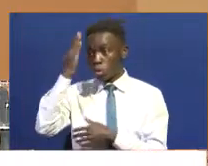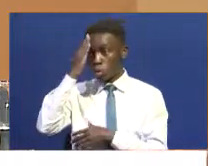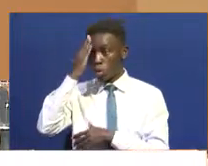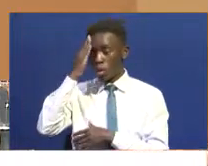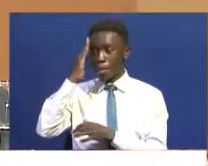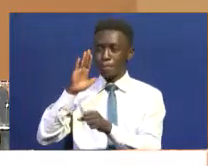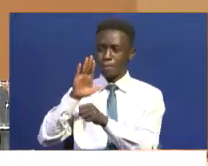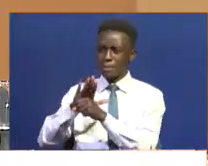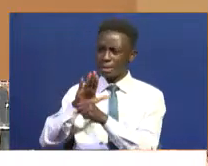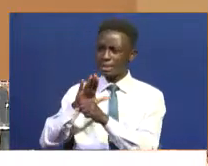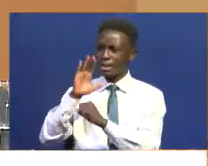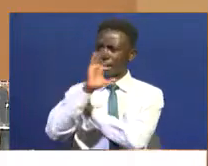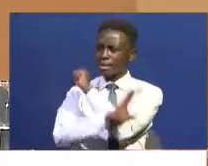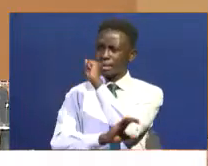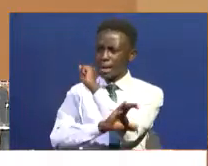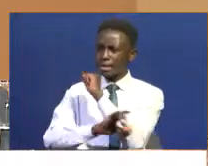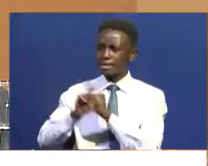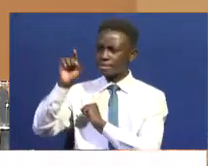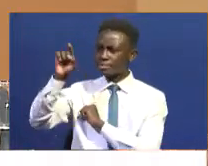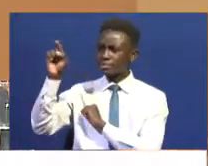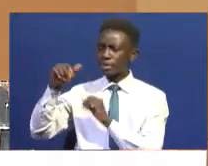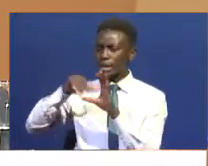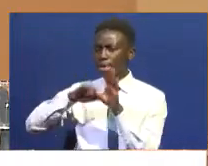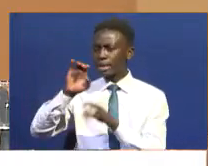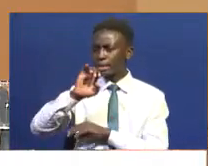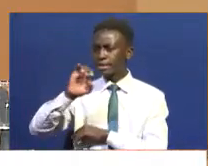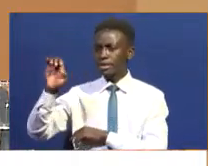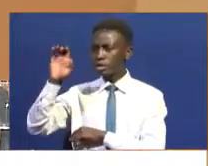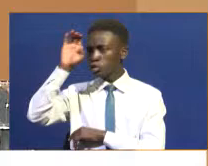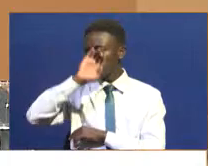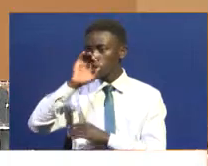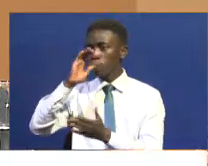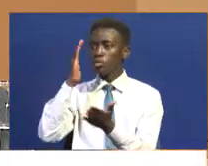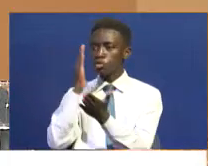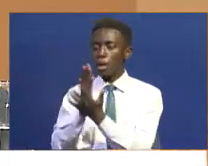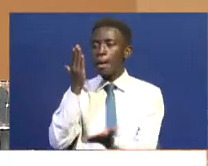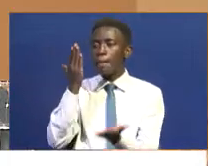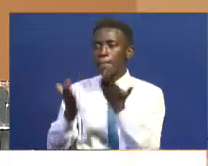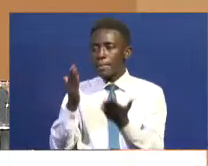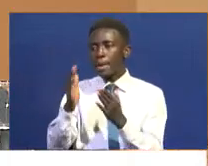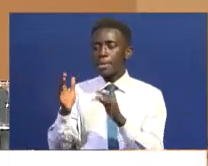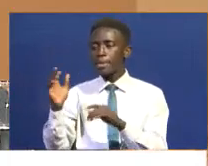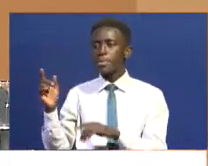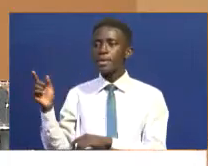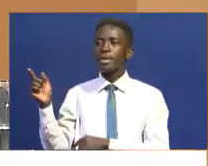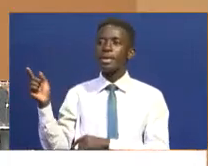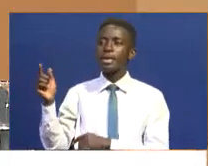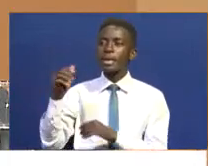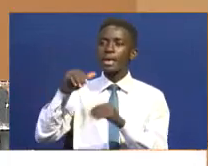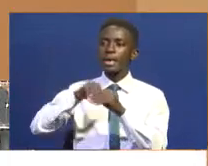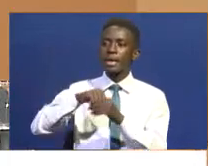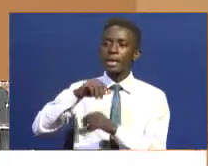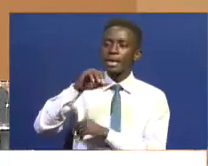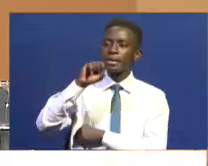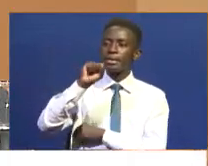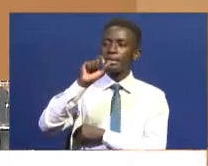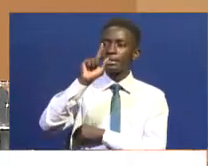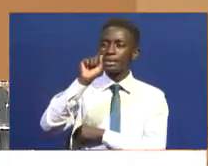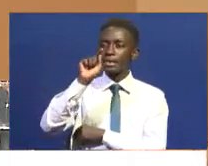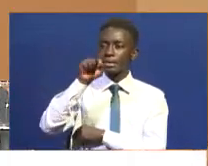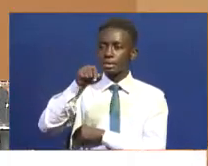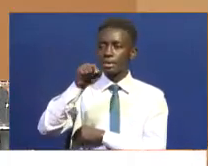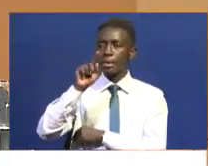have really hosted there, maybe we could have held it in St. Petersburg or Russia. Moscow. Mm-hmm. It has